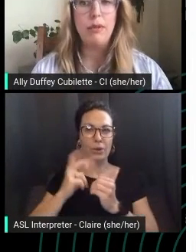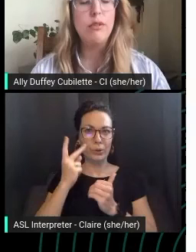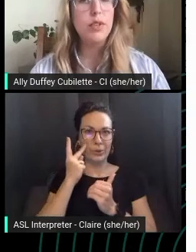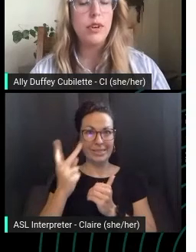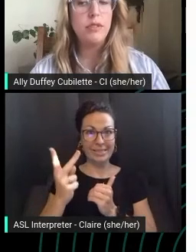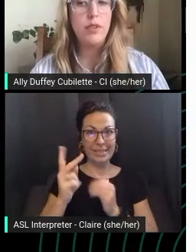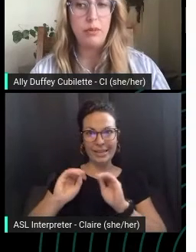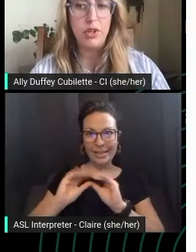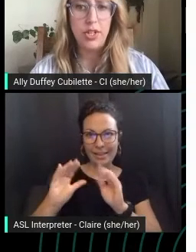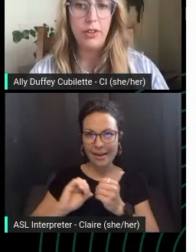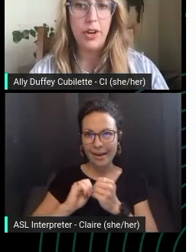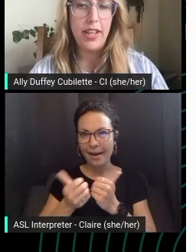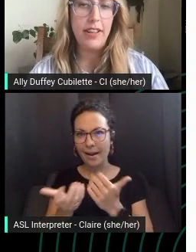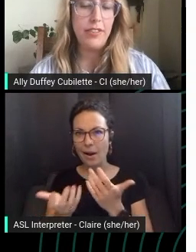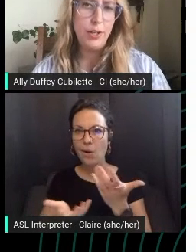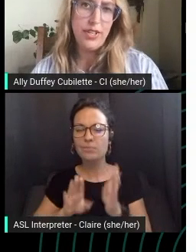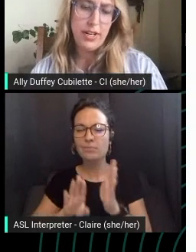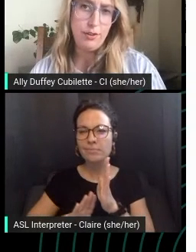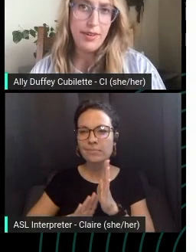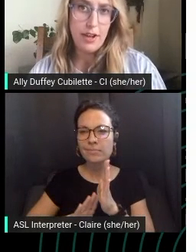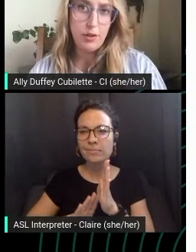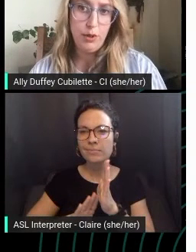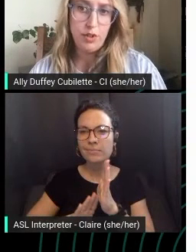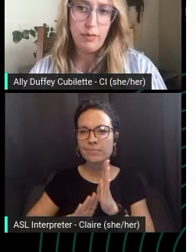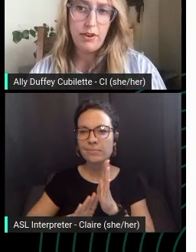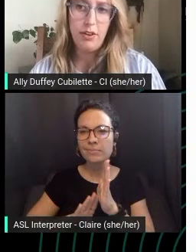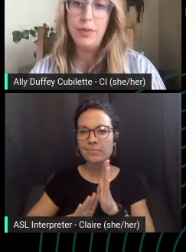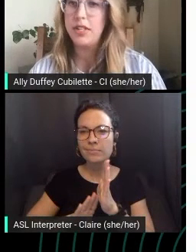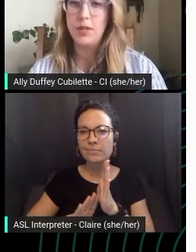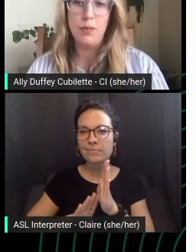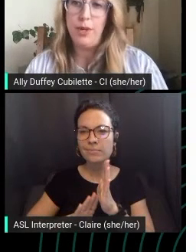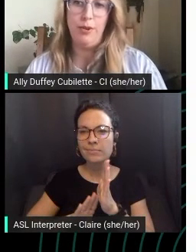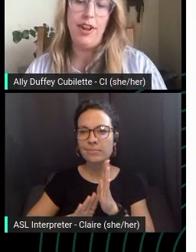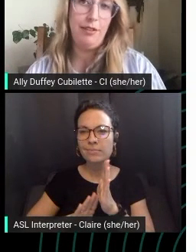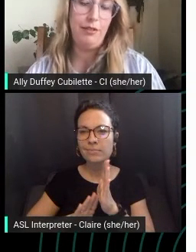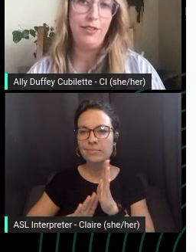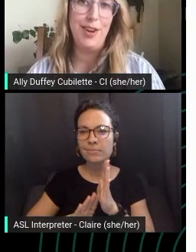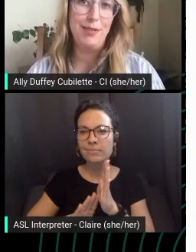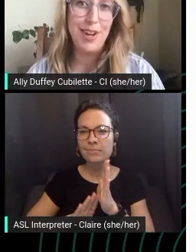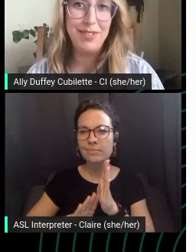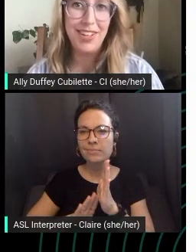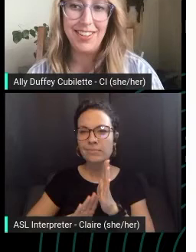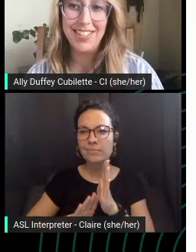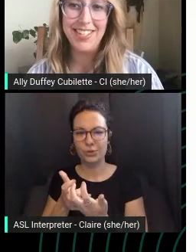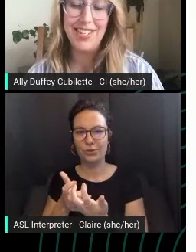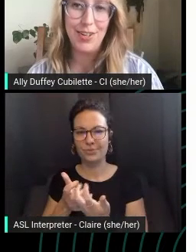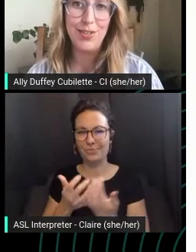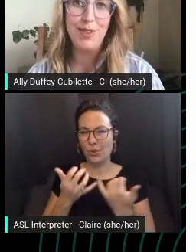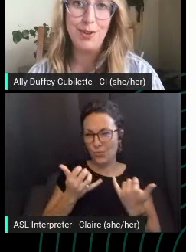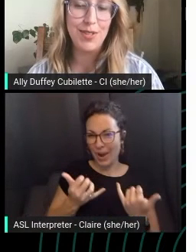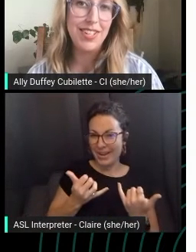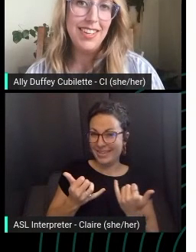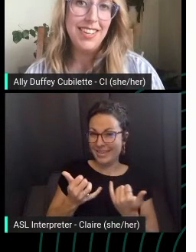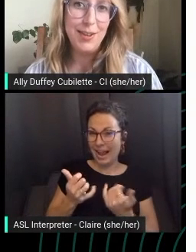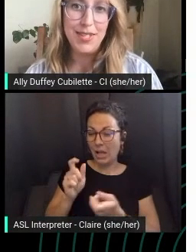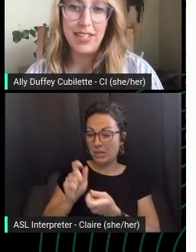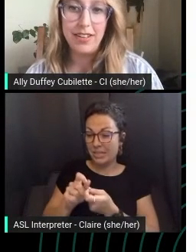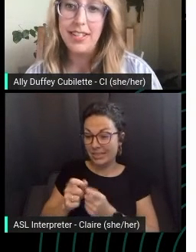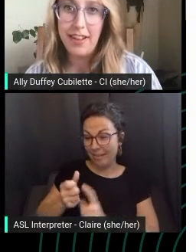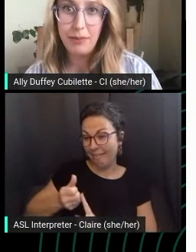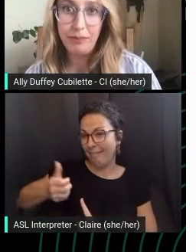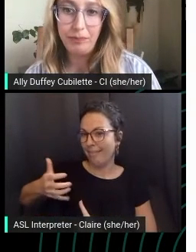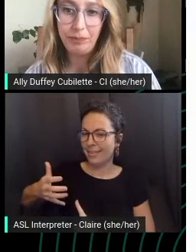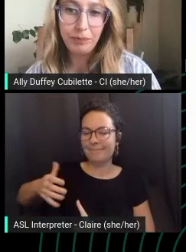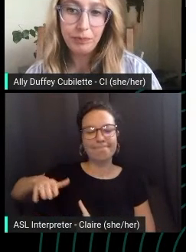learn more about Google's point of view on machine learning and the new data-driven attribution model, because we don't have enough time to get into the details of those